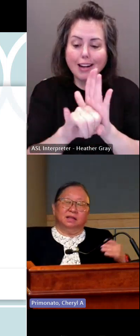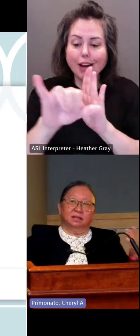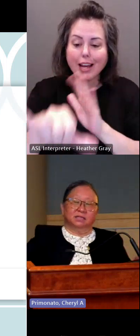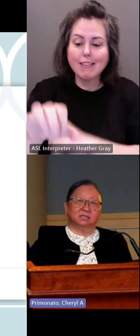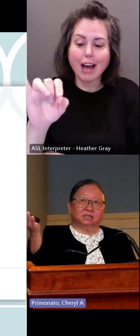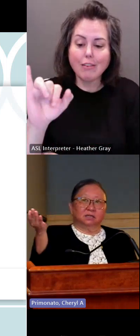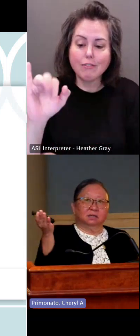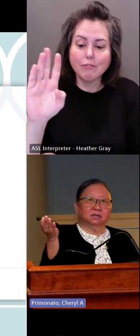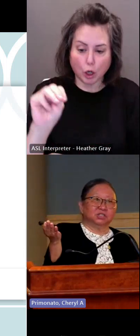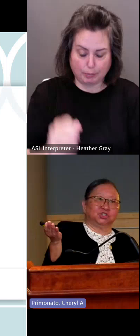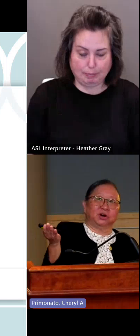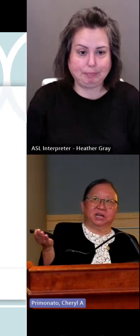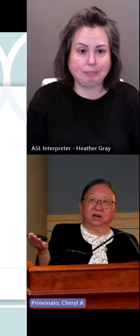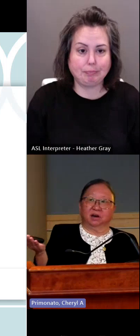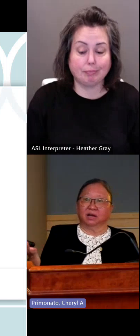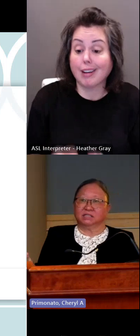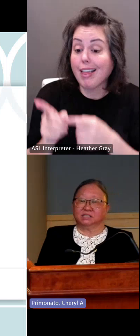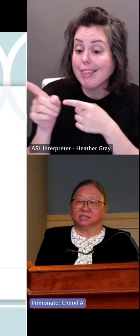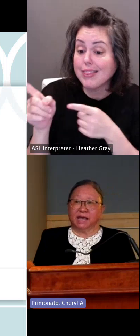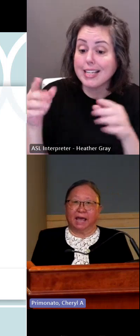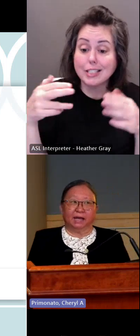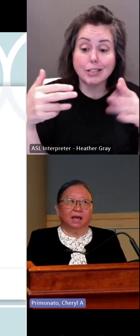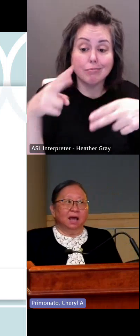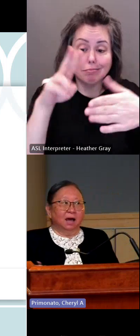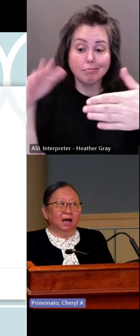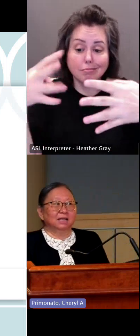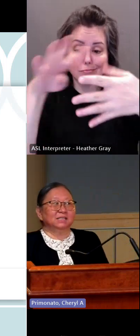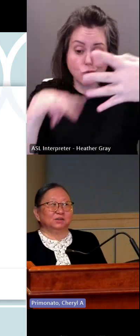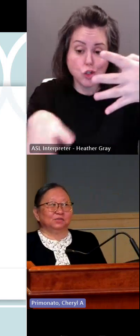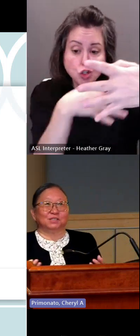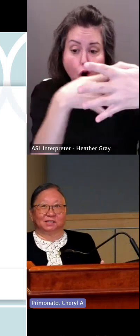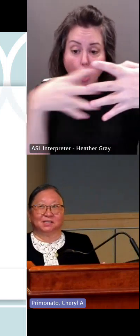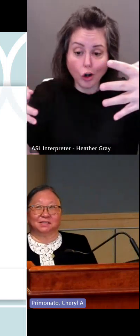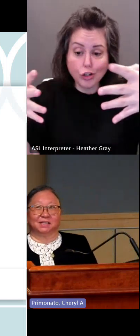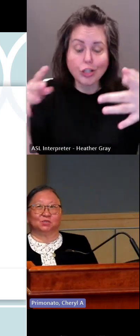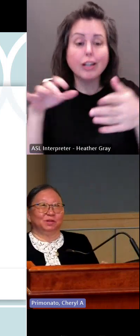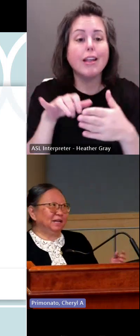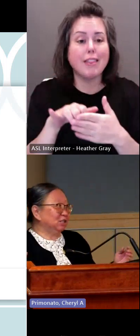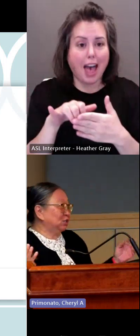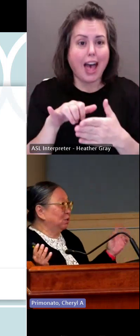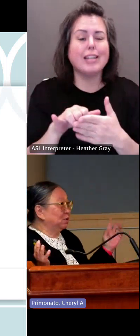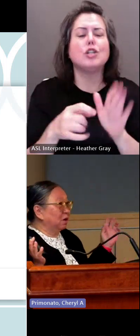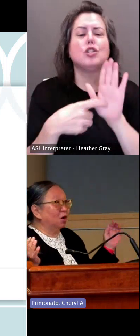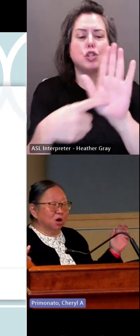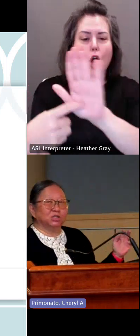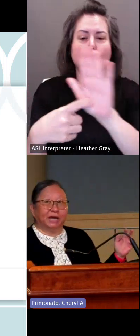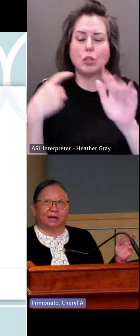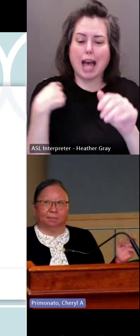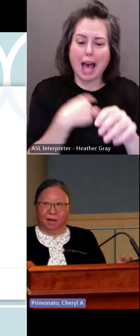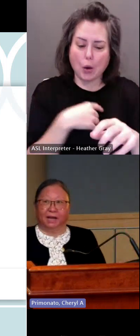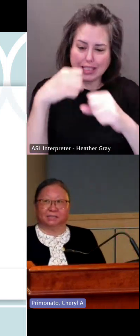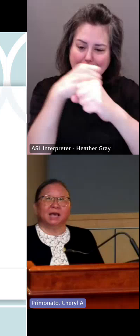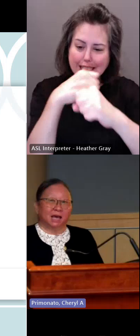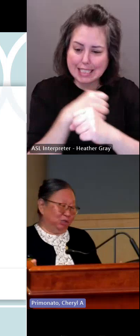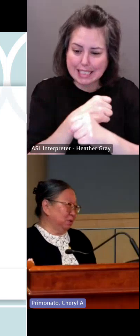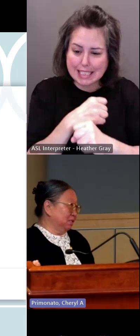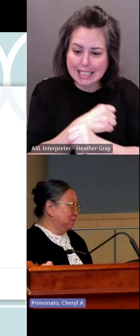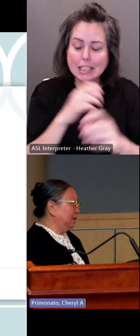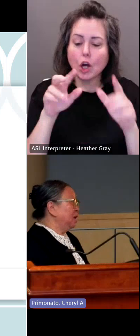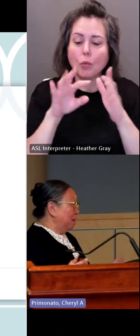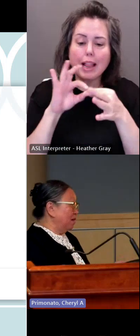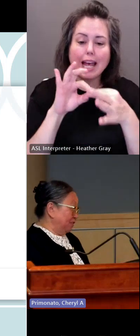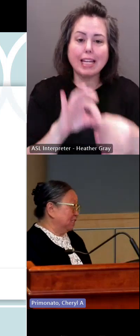So then this chart here is just a list of our statistics related to our contract compliance.